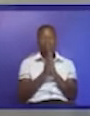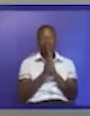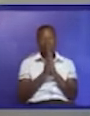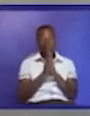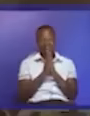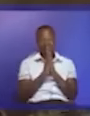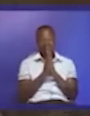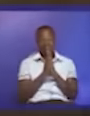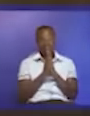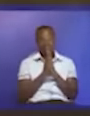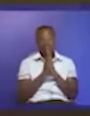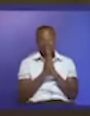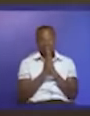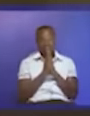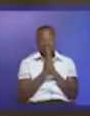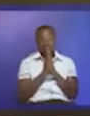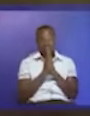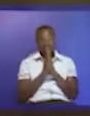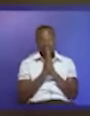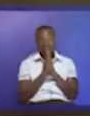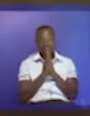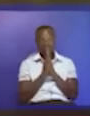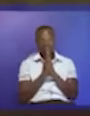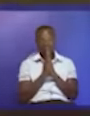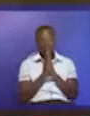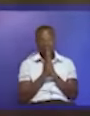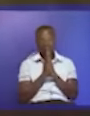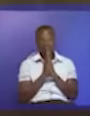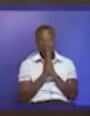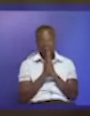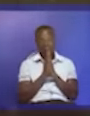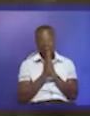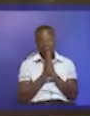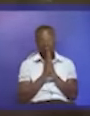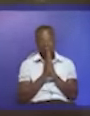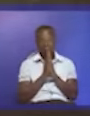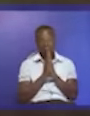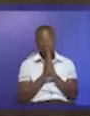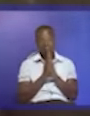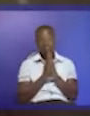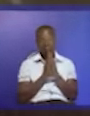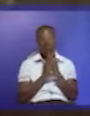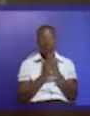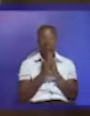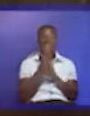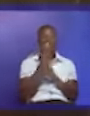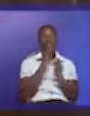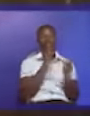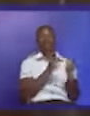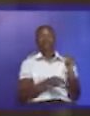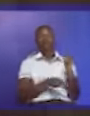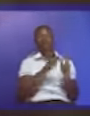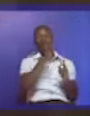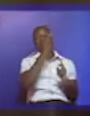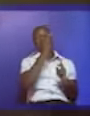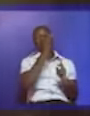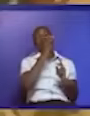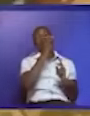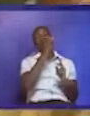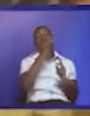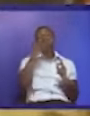paroskiata, manike brekete katosh. I come by the rod of a higher priesthood and I decree and declare